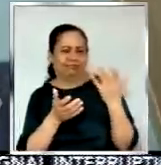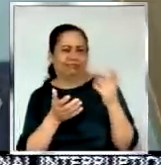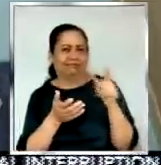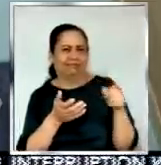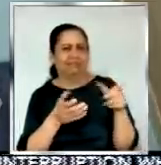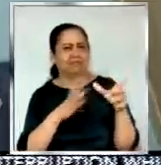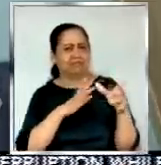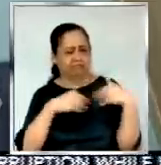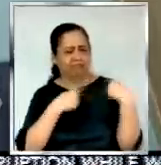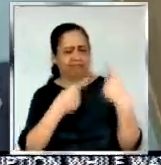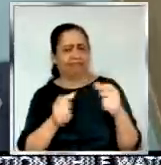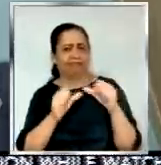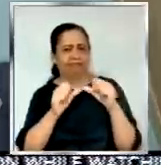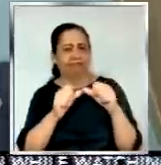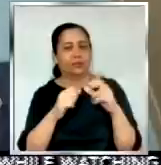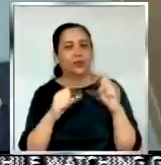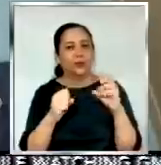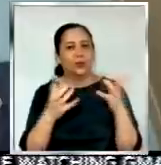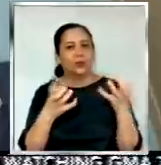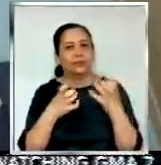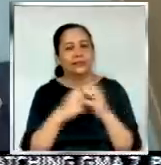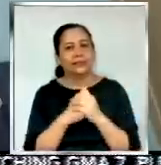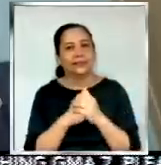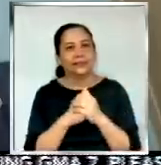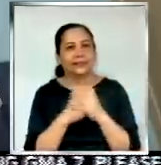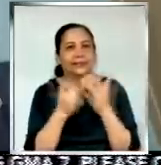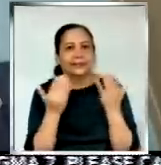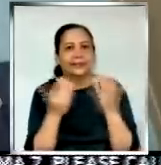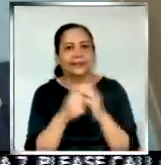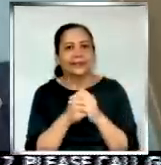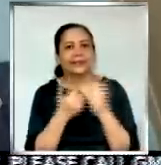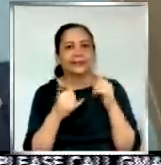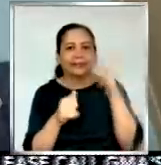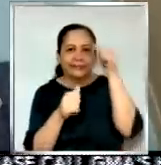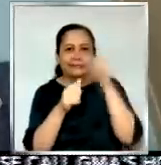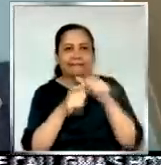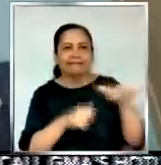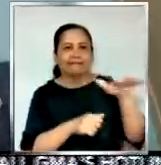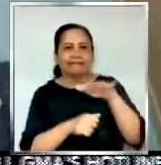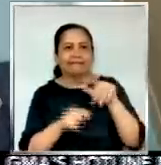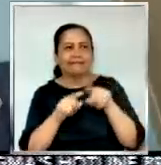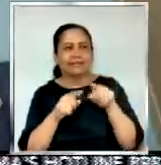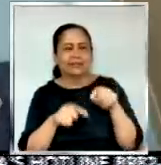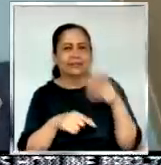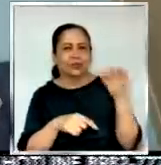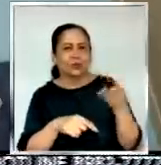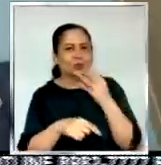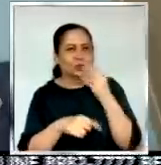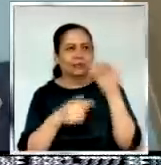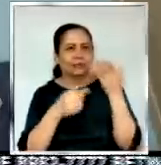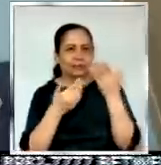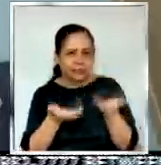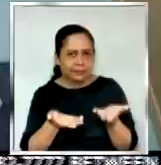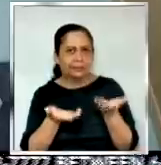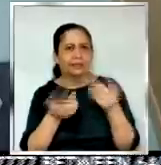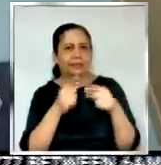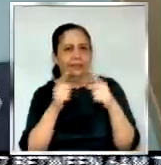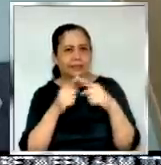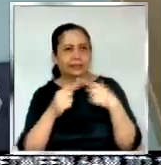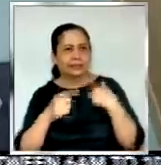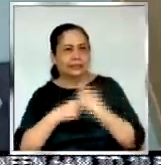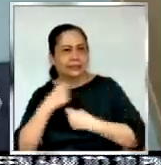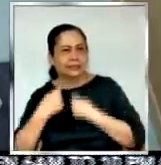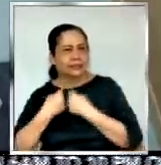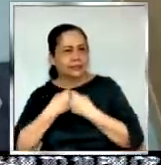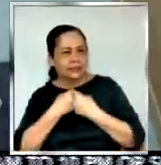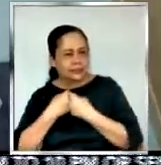throughout. So I'd like to, you know, still remember them as somebody who were there nung nahihirapan ako, when I was